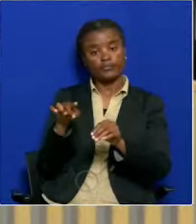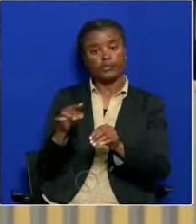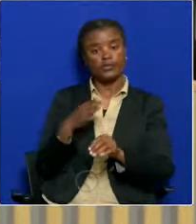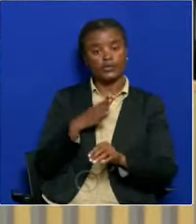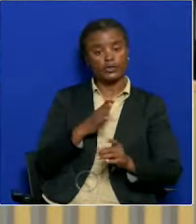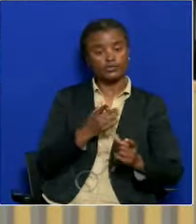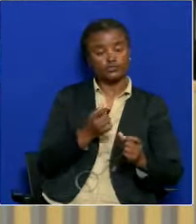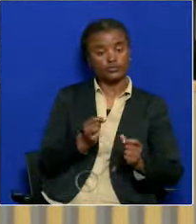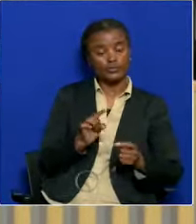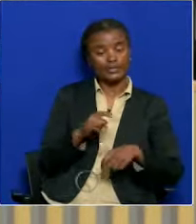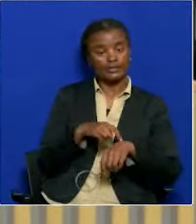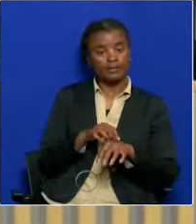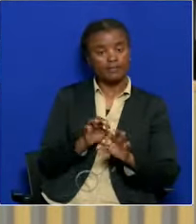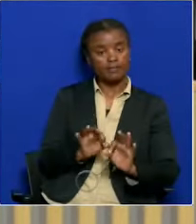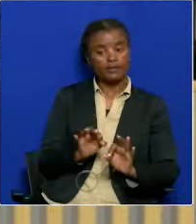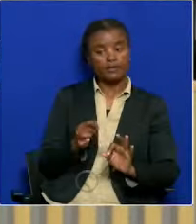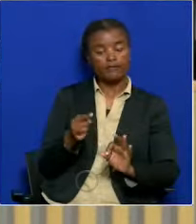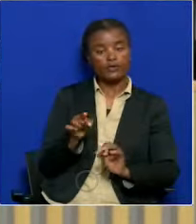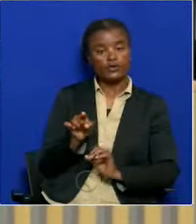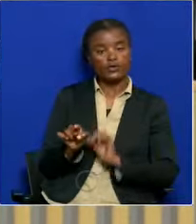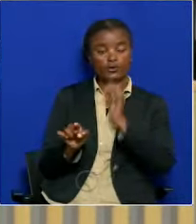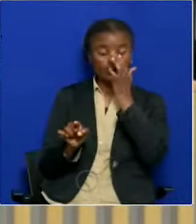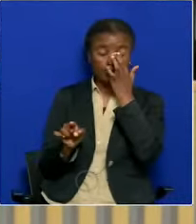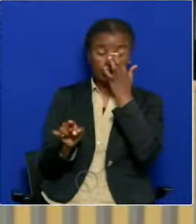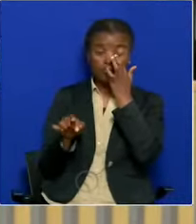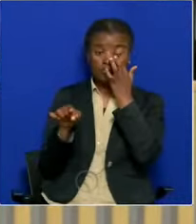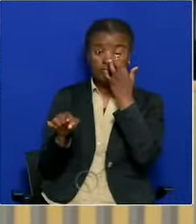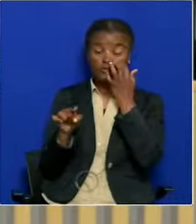convenient for you in terms of your questions.